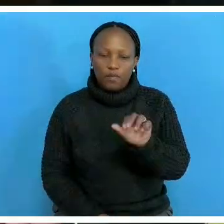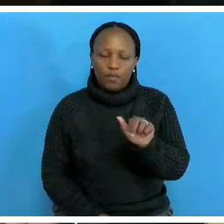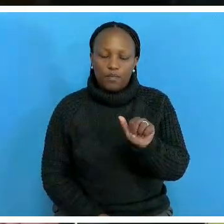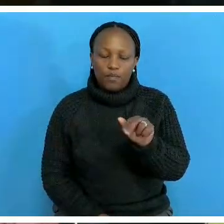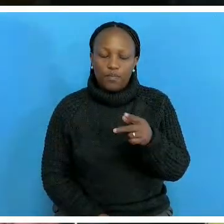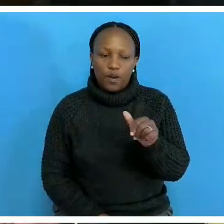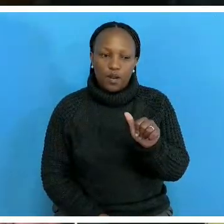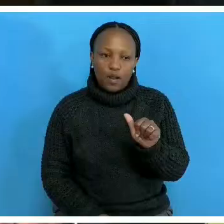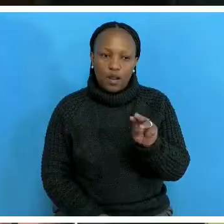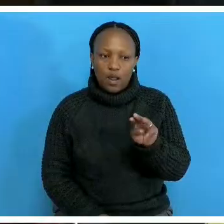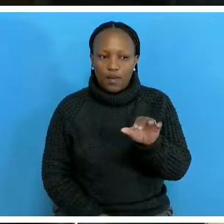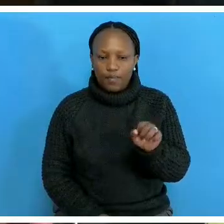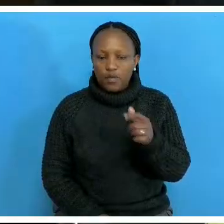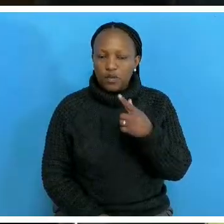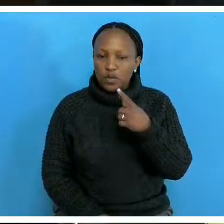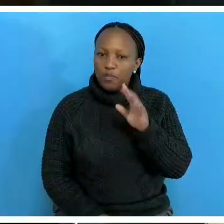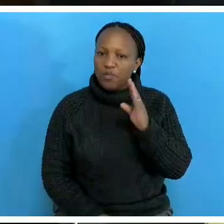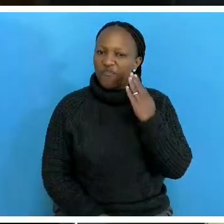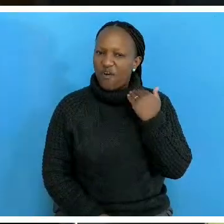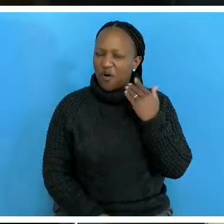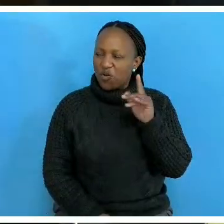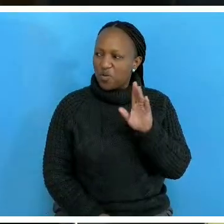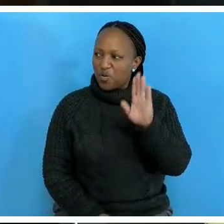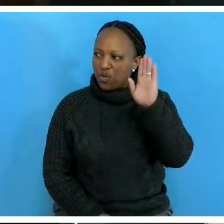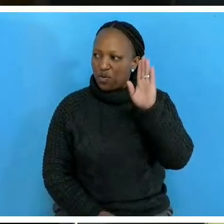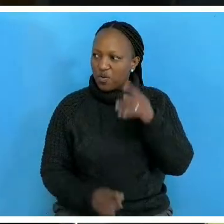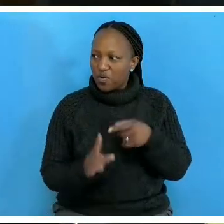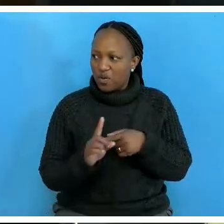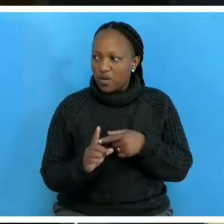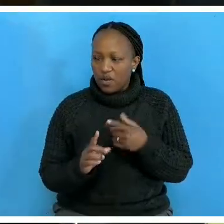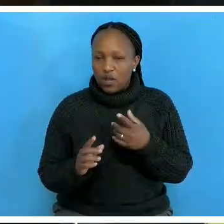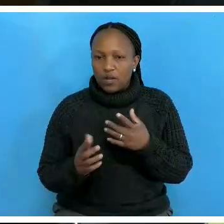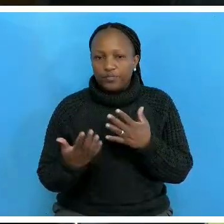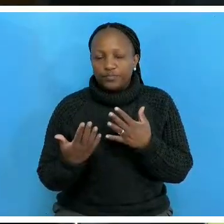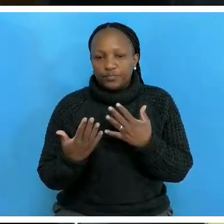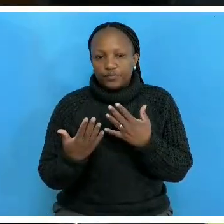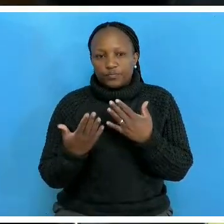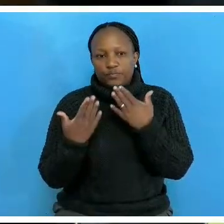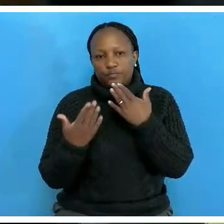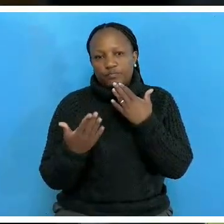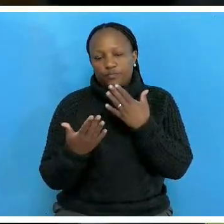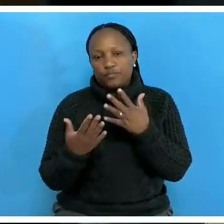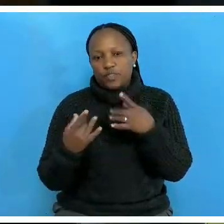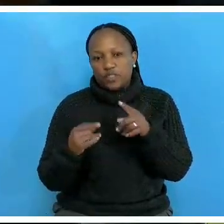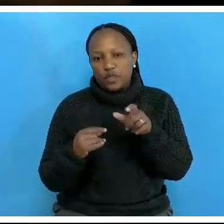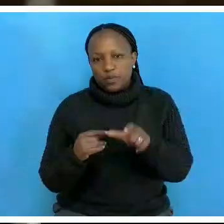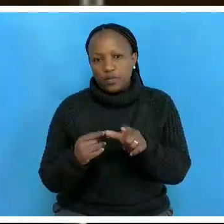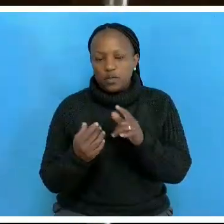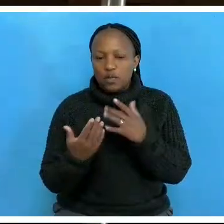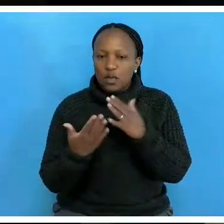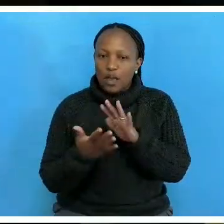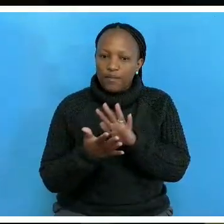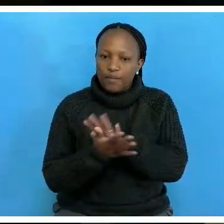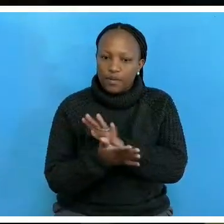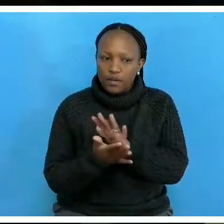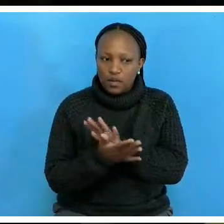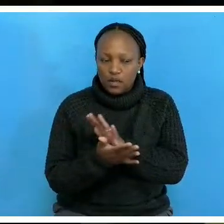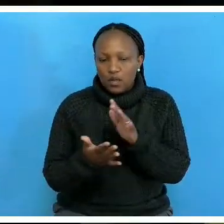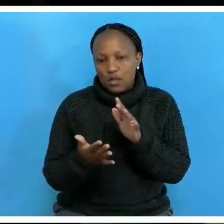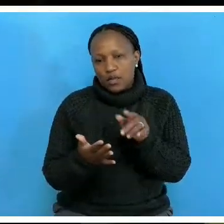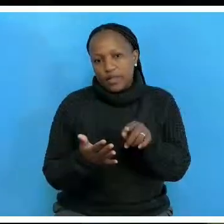you. Yes, good afternoon, goeiemiddag. Thank you, Chair. Appreciate the opportunity. I'll be quick. I know we're against